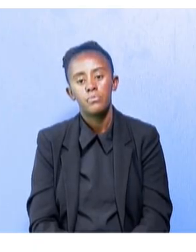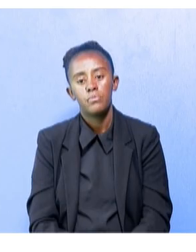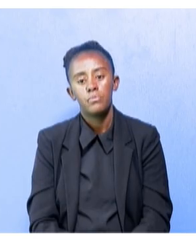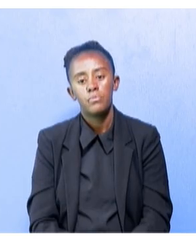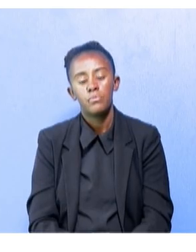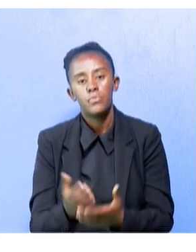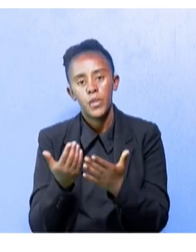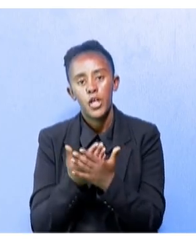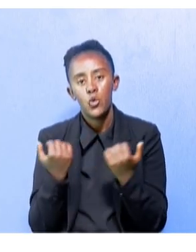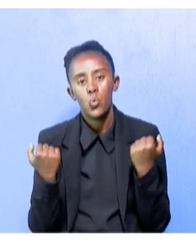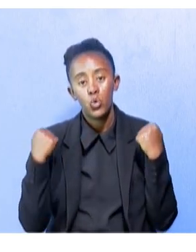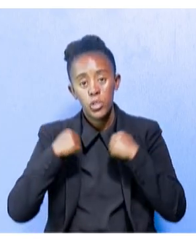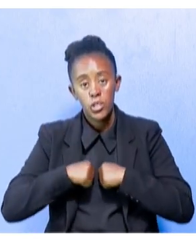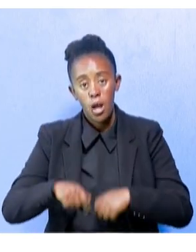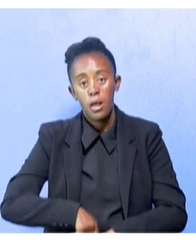Yesterday.